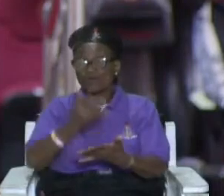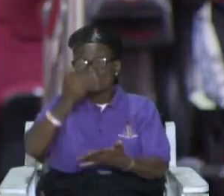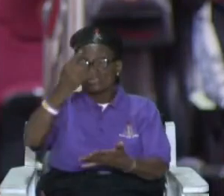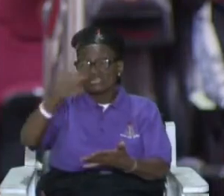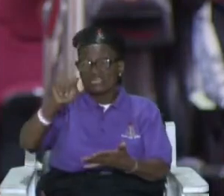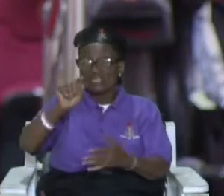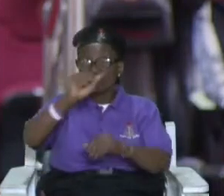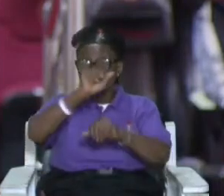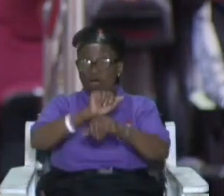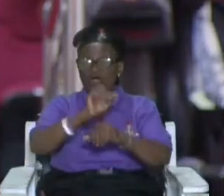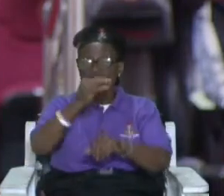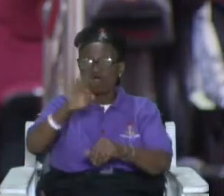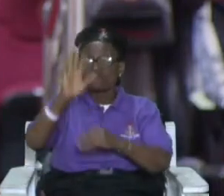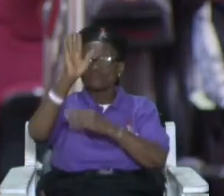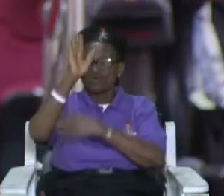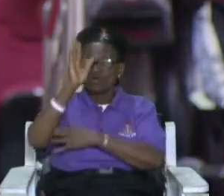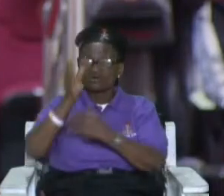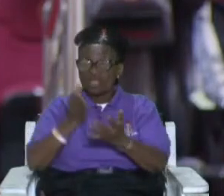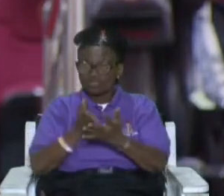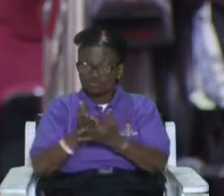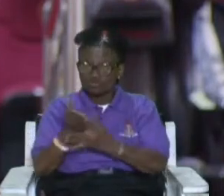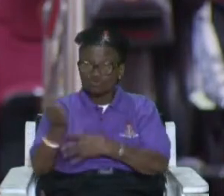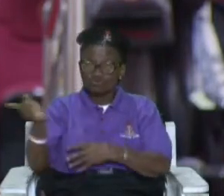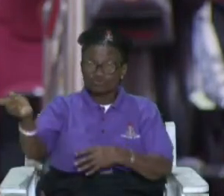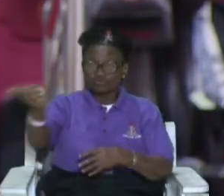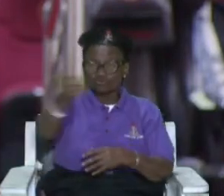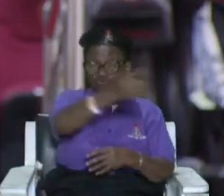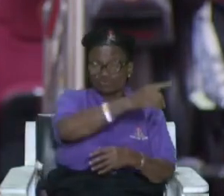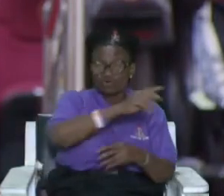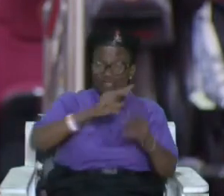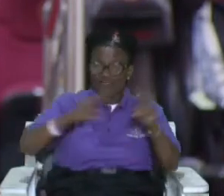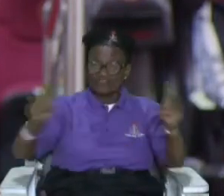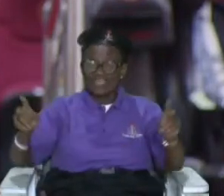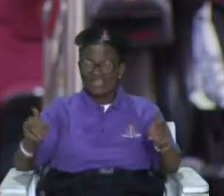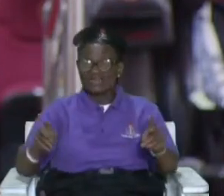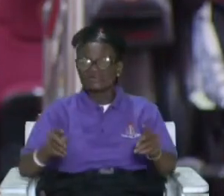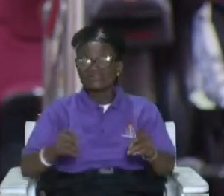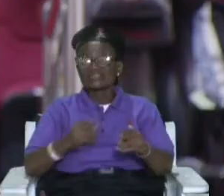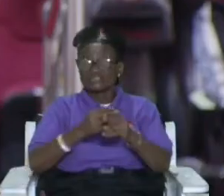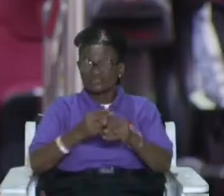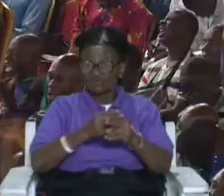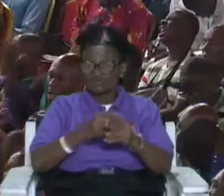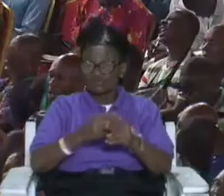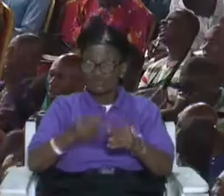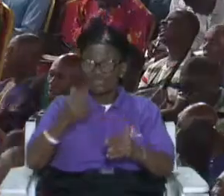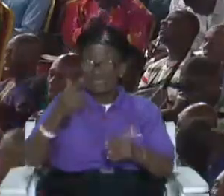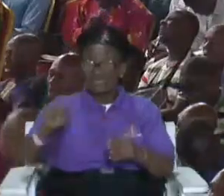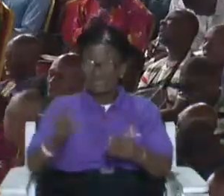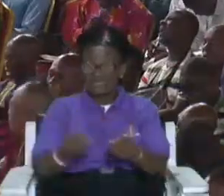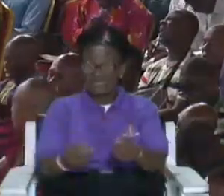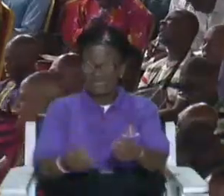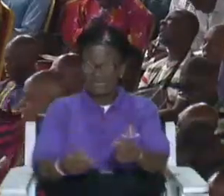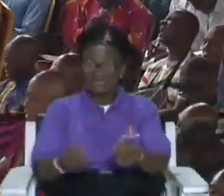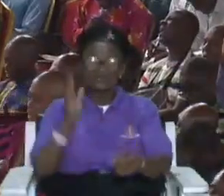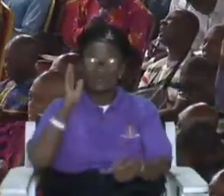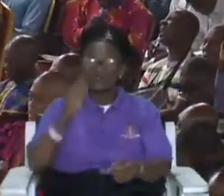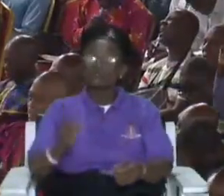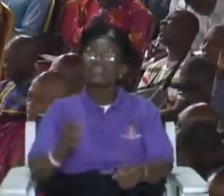you, very soon the ground is going to swallow them up.